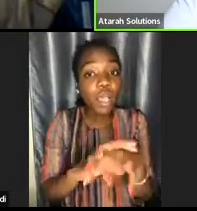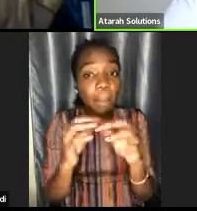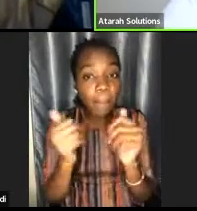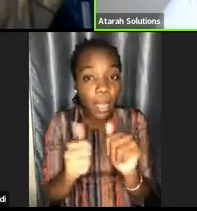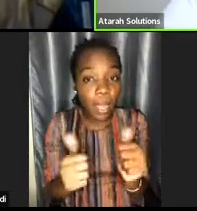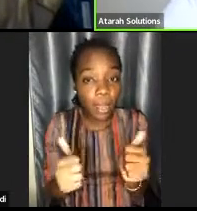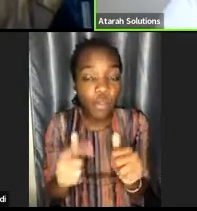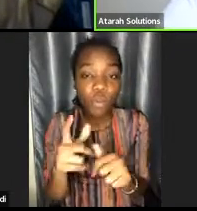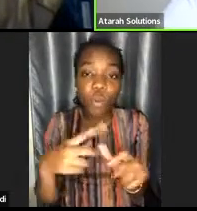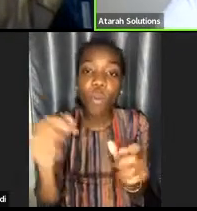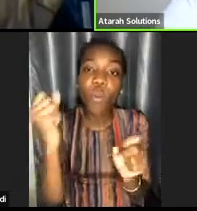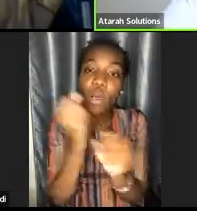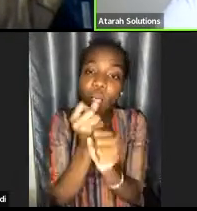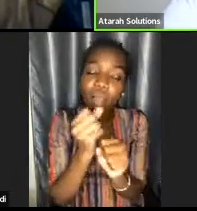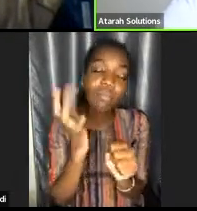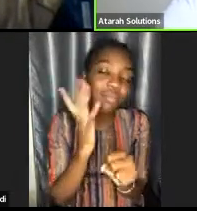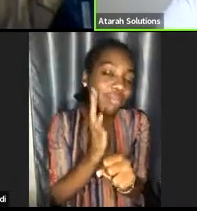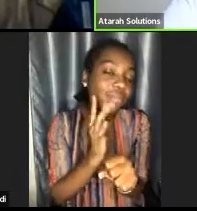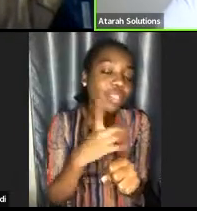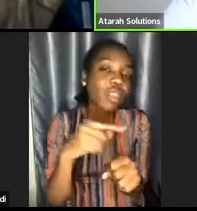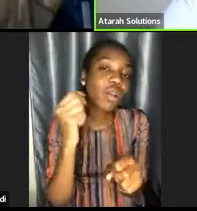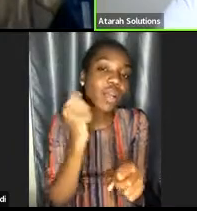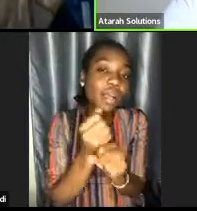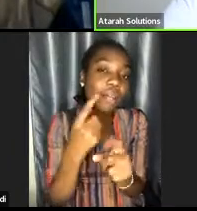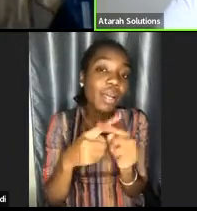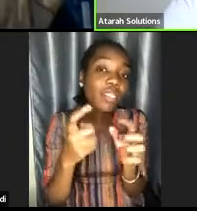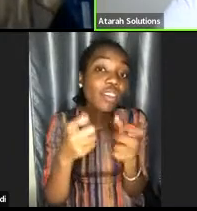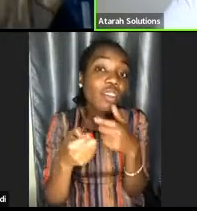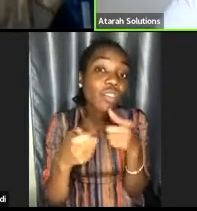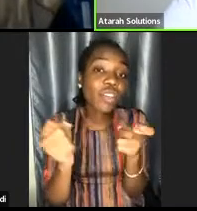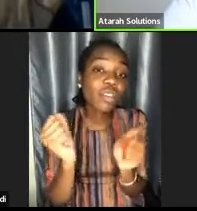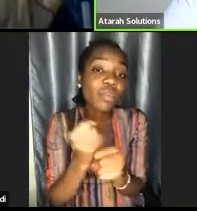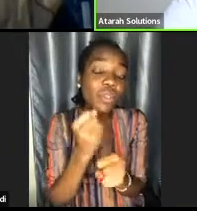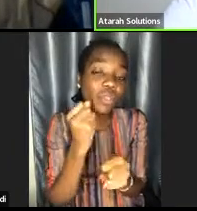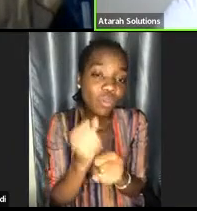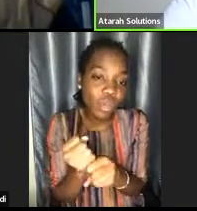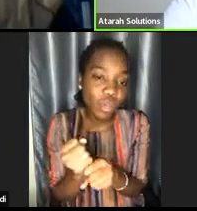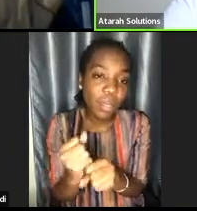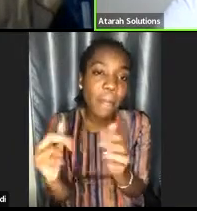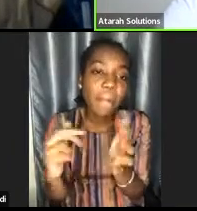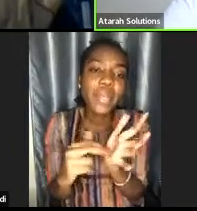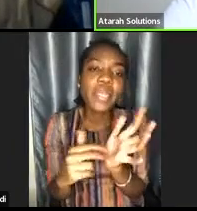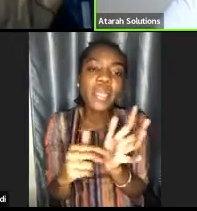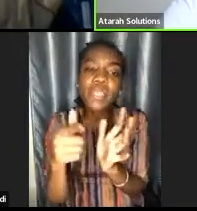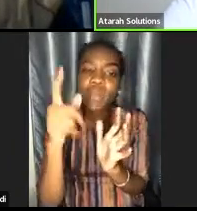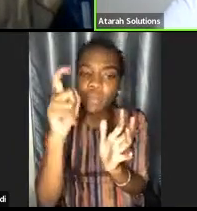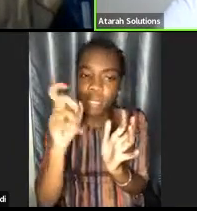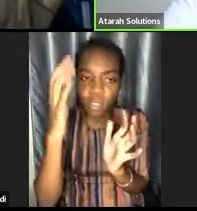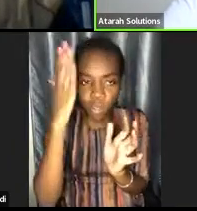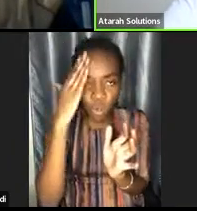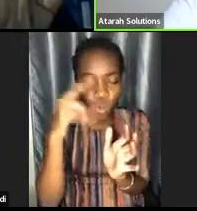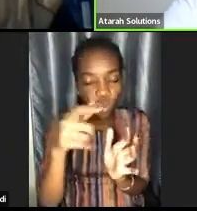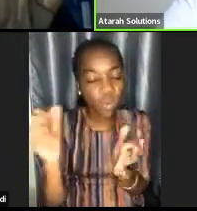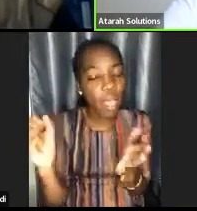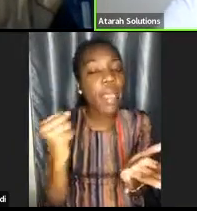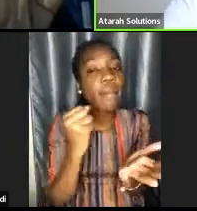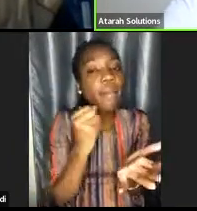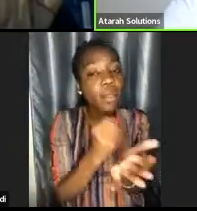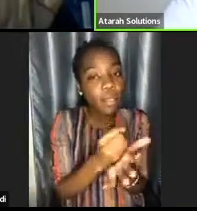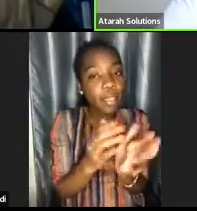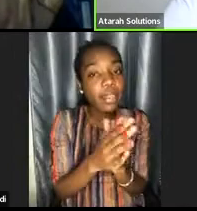work, because sometimes it's not within your control, please note you are an employee with an implied